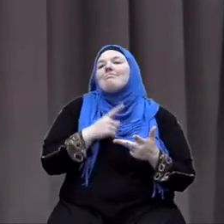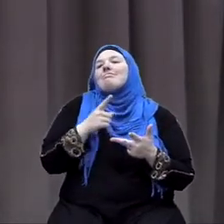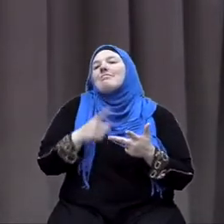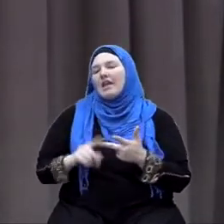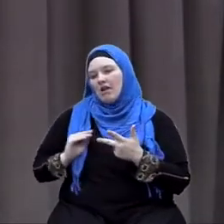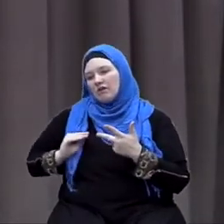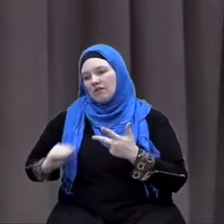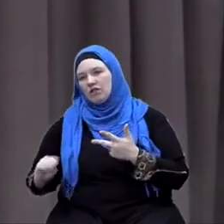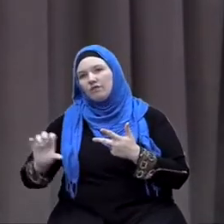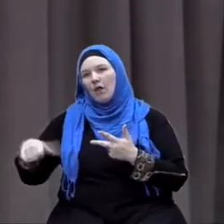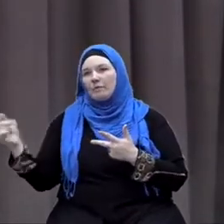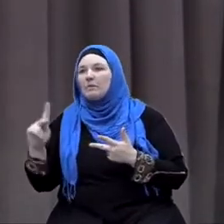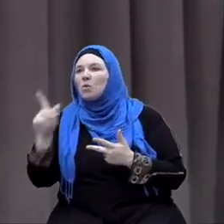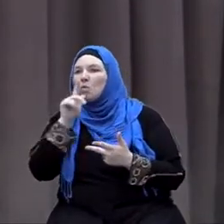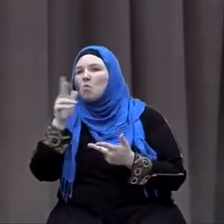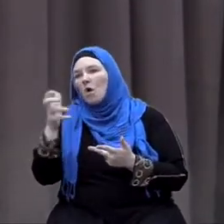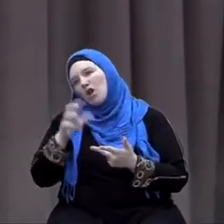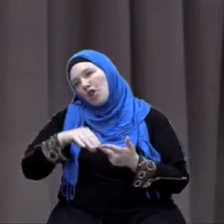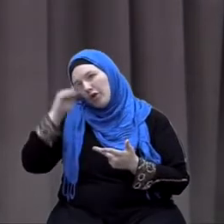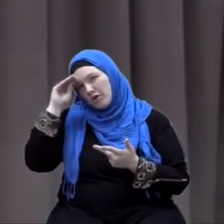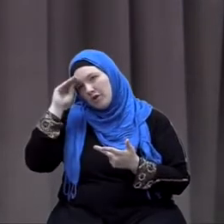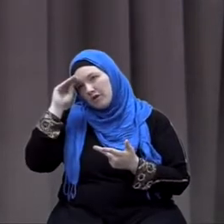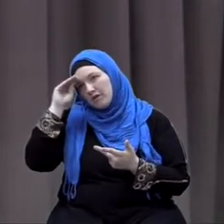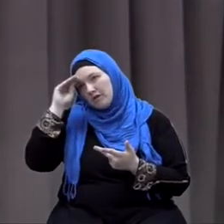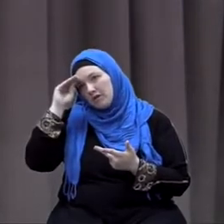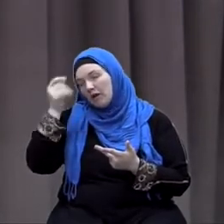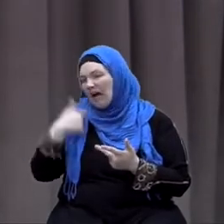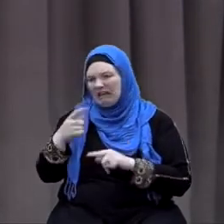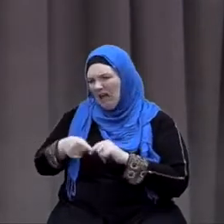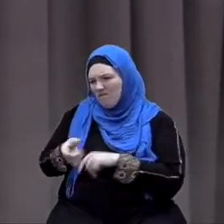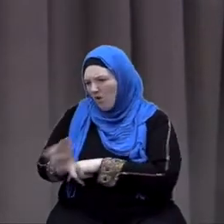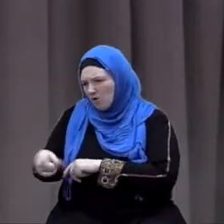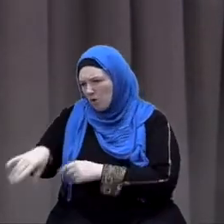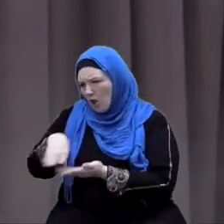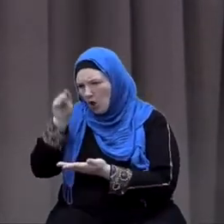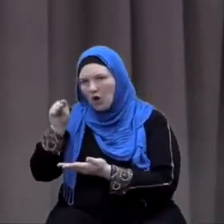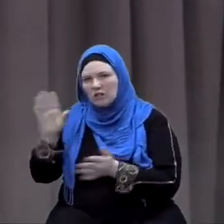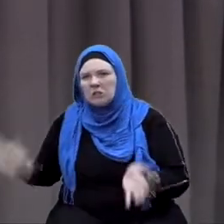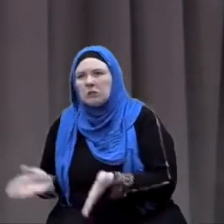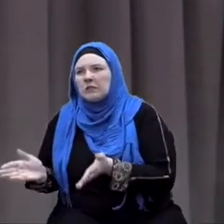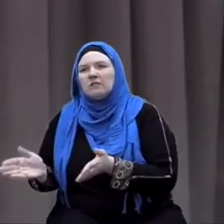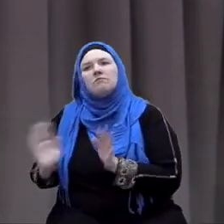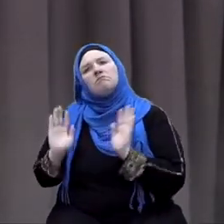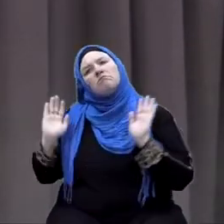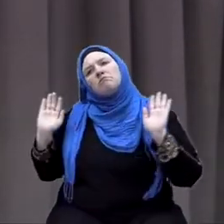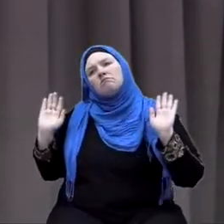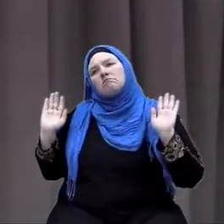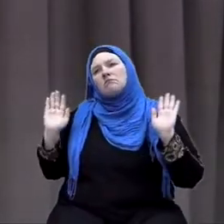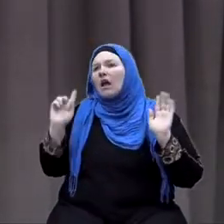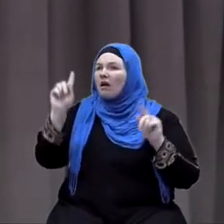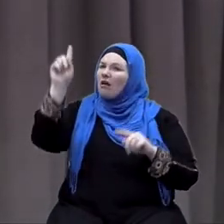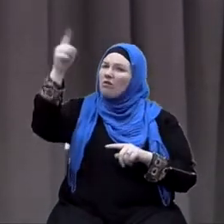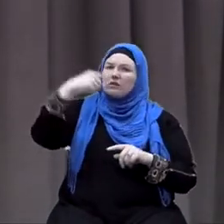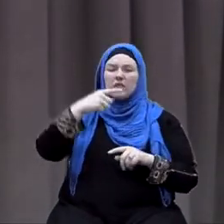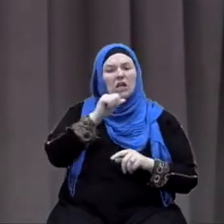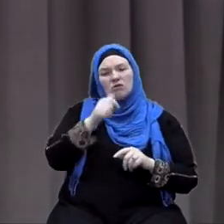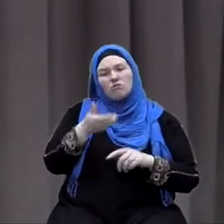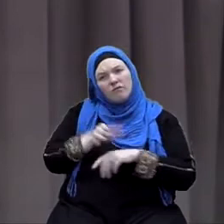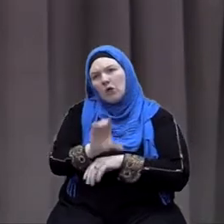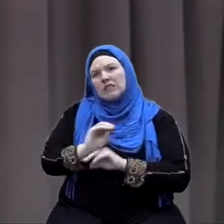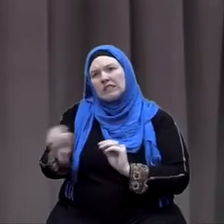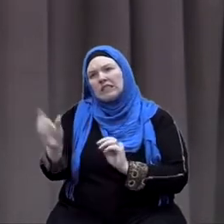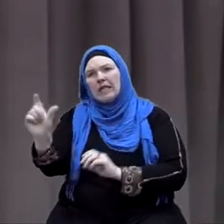for others who are interested to learn. There is no pushing or shoving or coercion. Let there be no coercion in Islam.